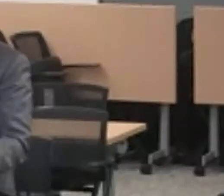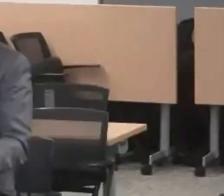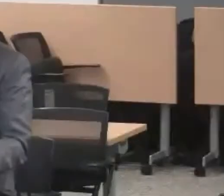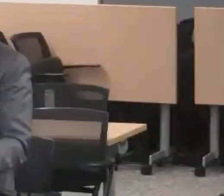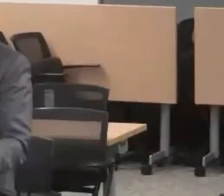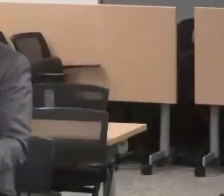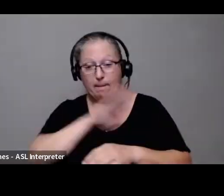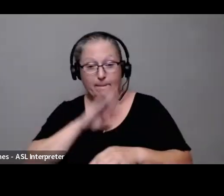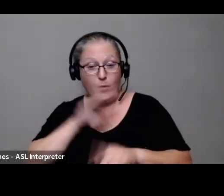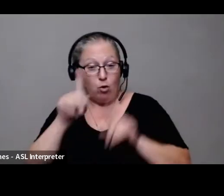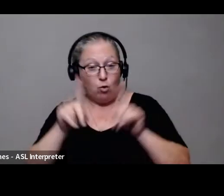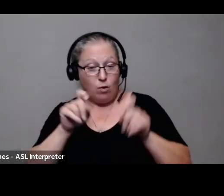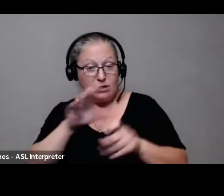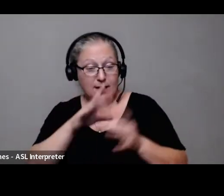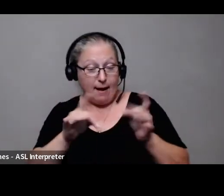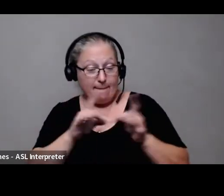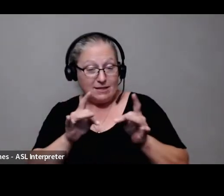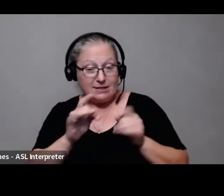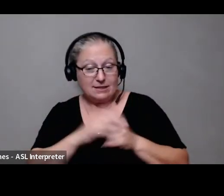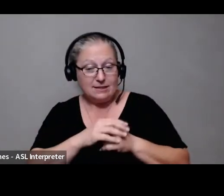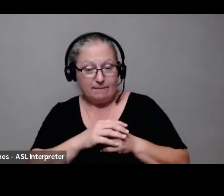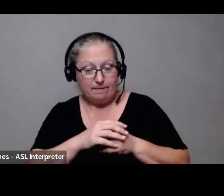Does the board have any questions or comments?